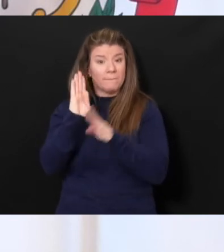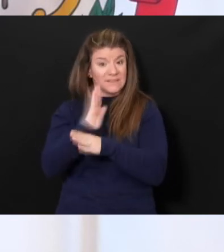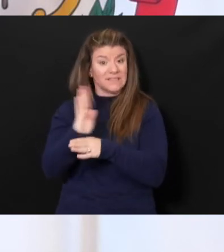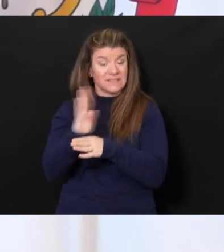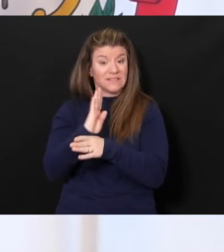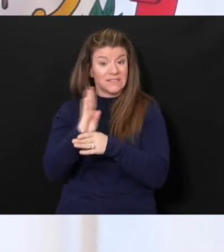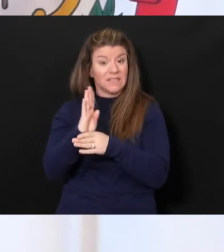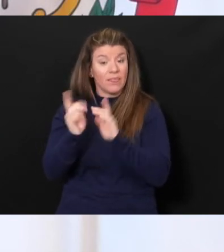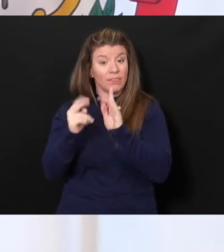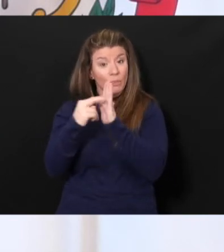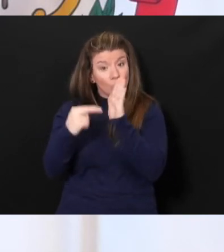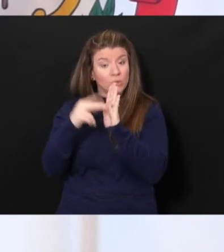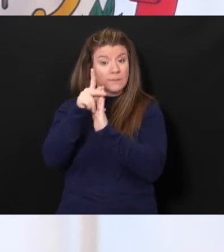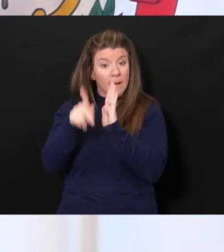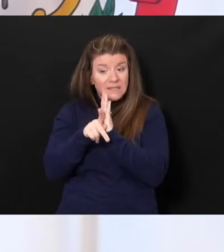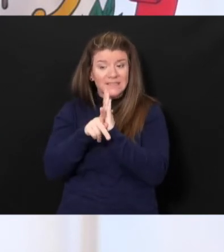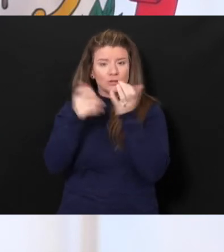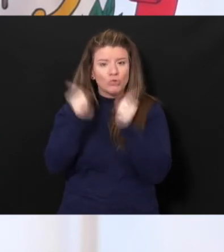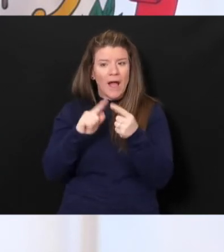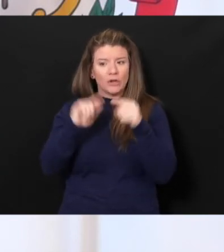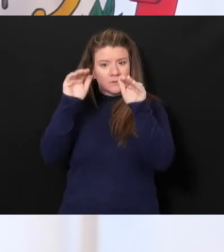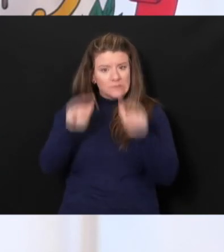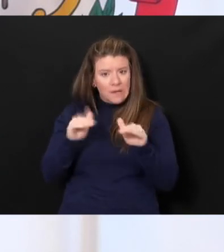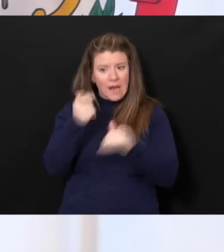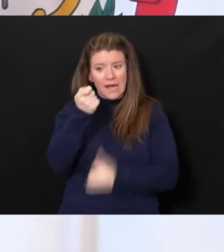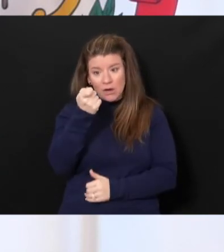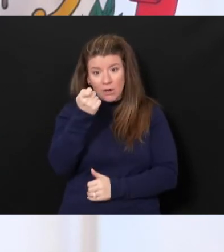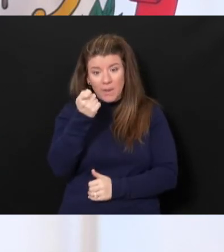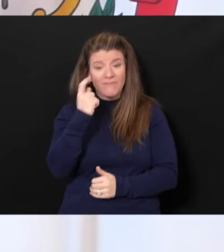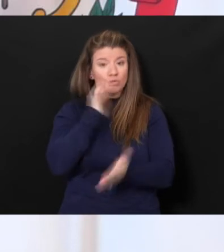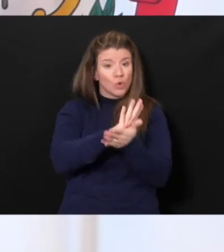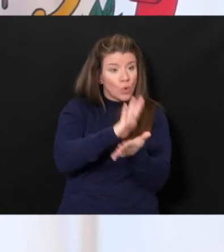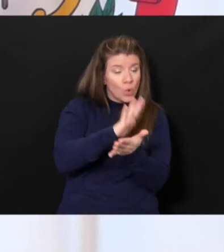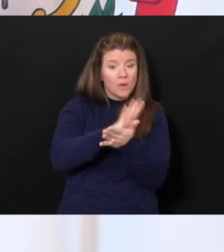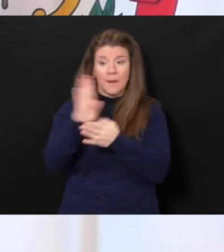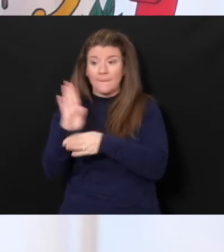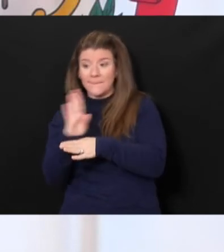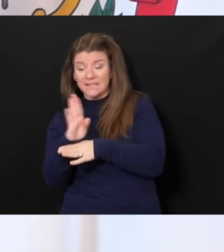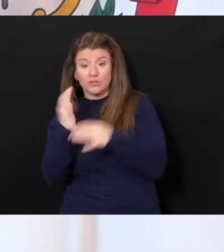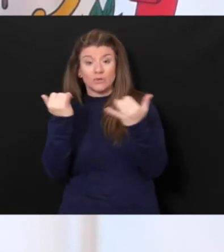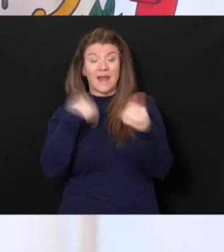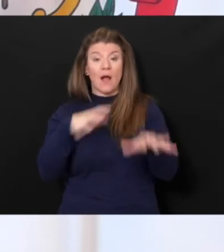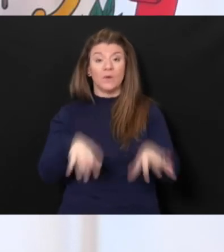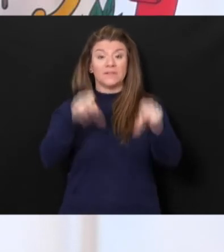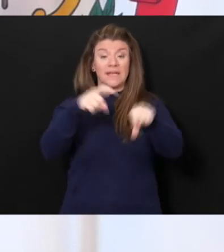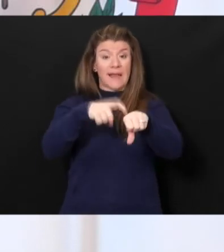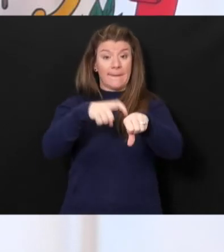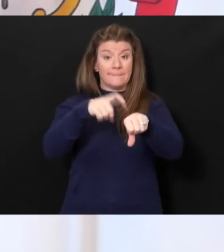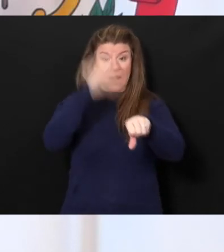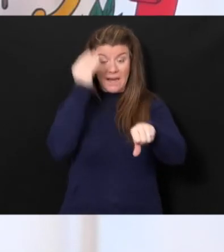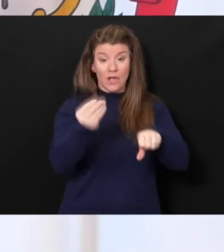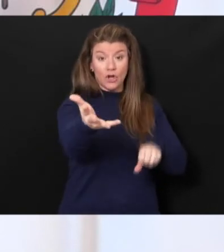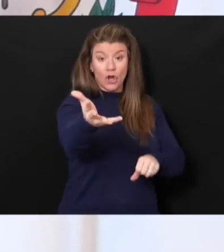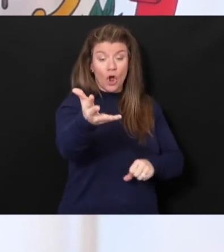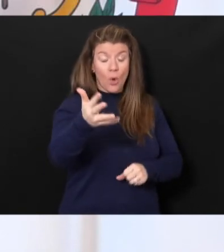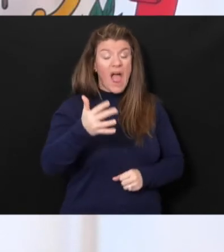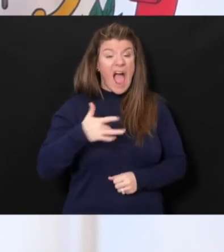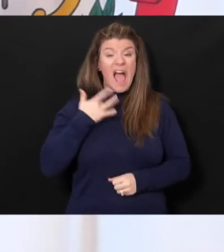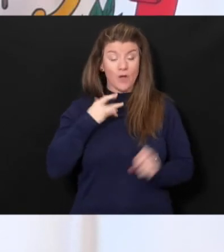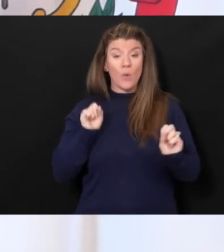our schools, and let me just take time to tell you that I think we can do